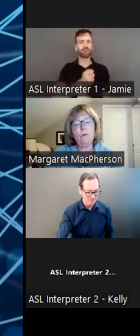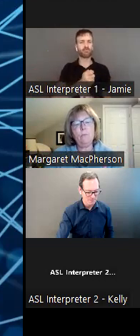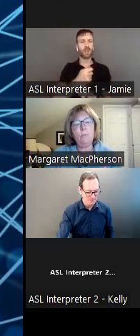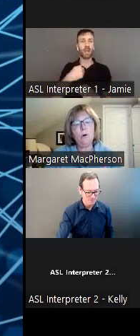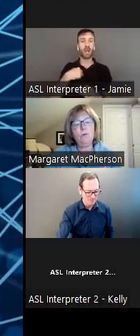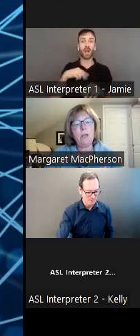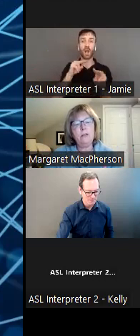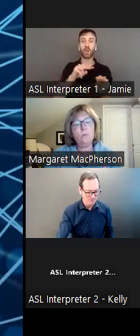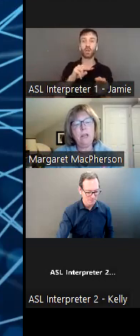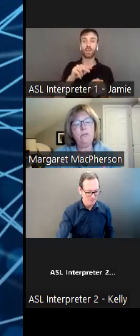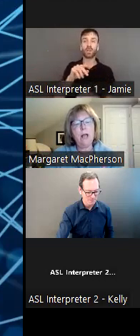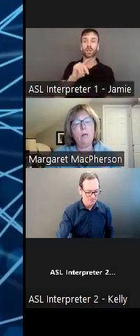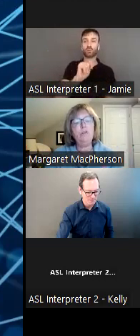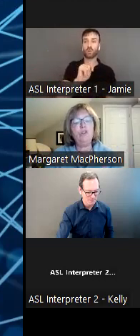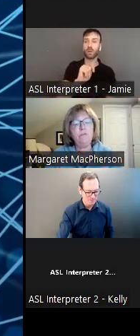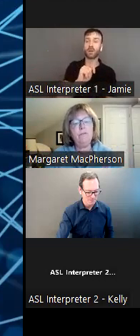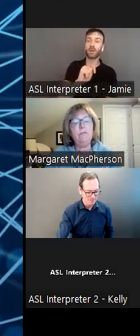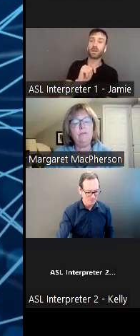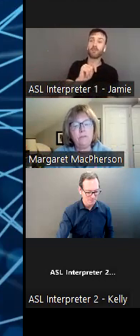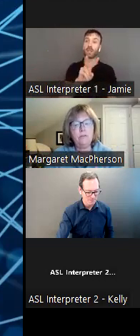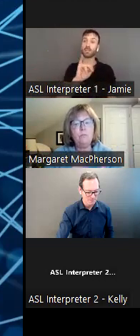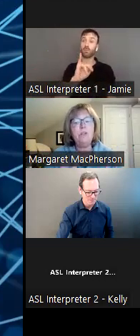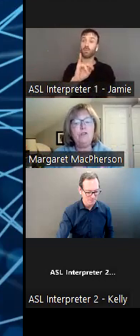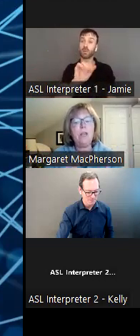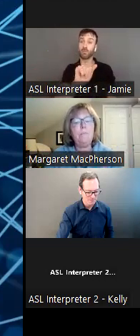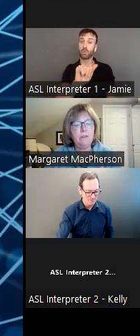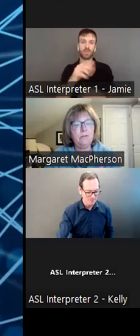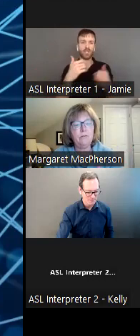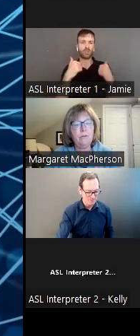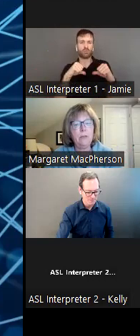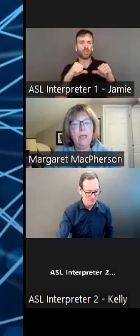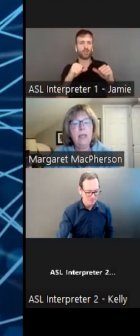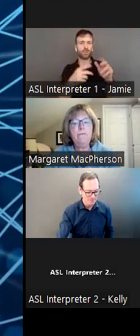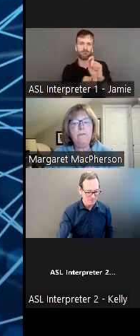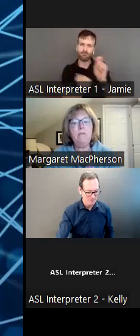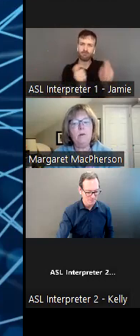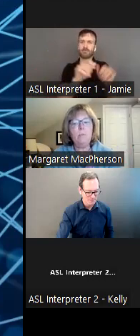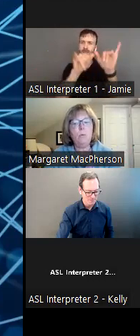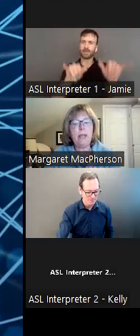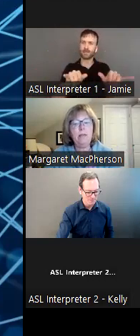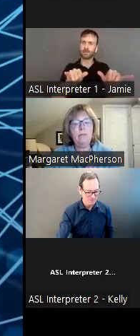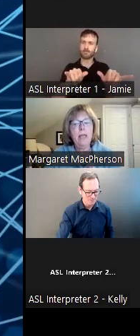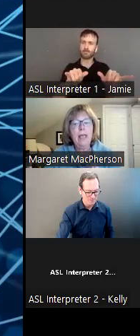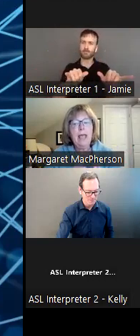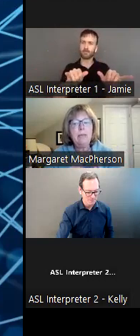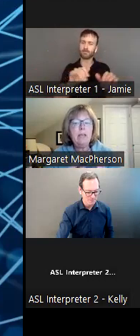violence informed approach as a way to help shift the system, reshape the system in favorable ways, because